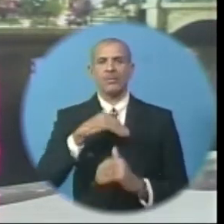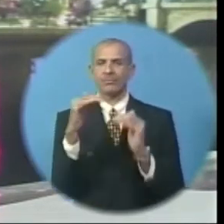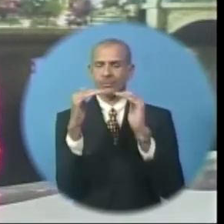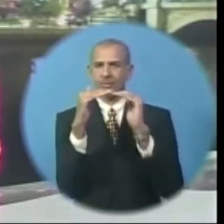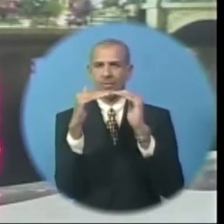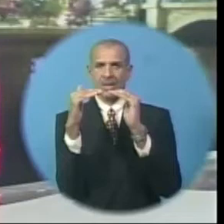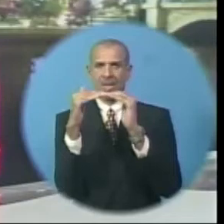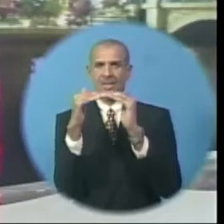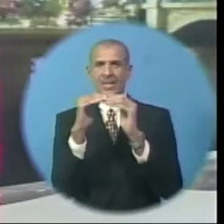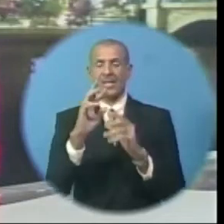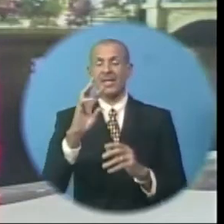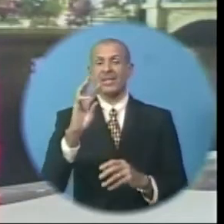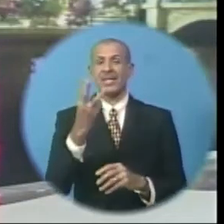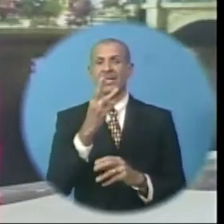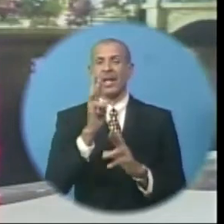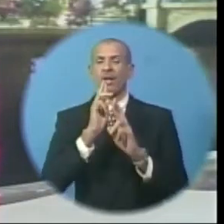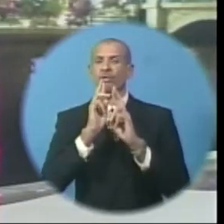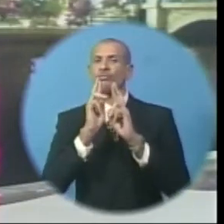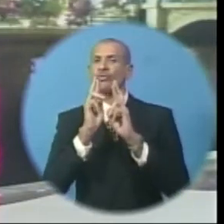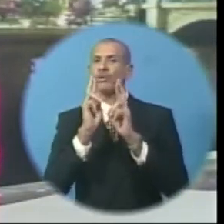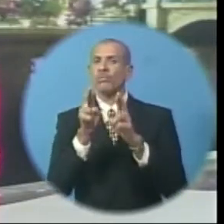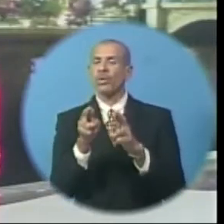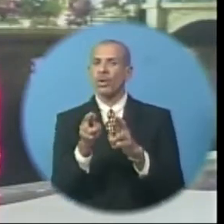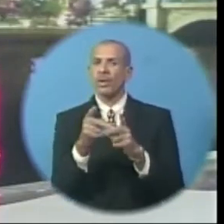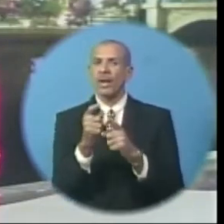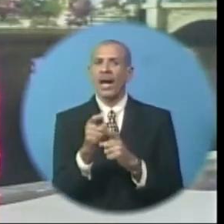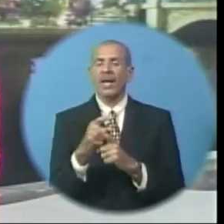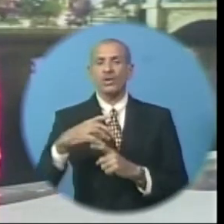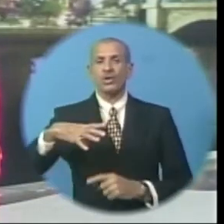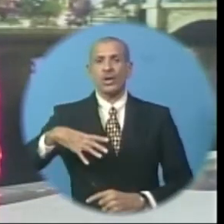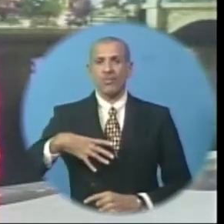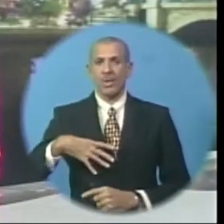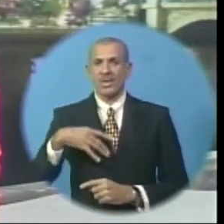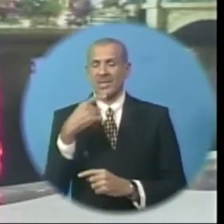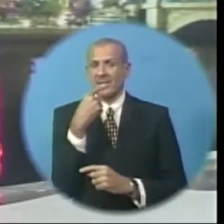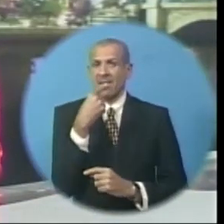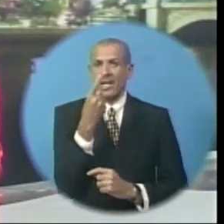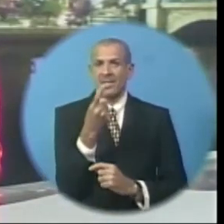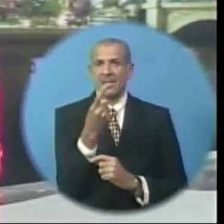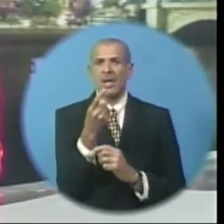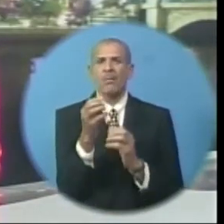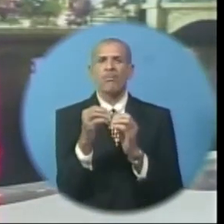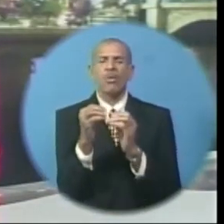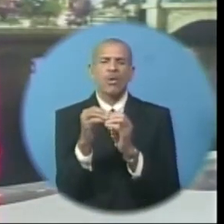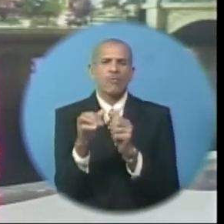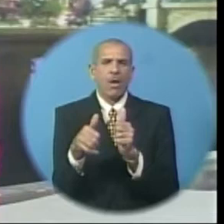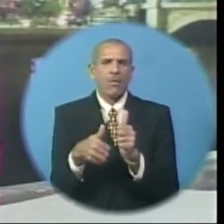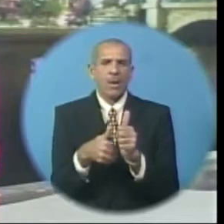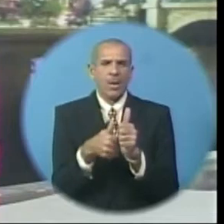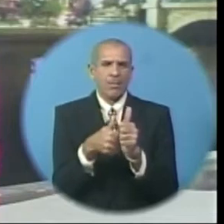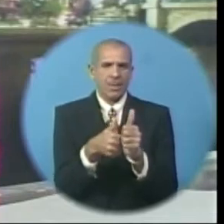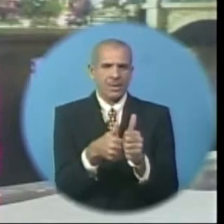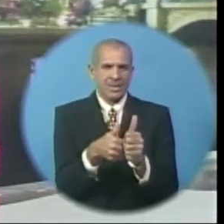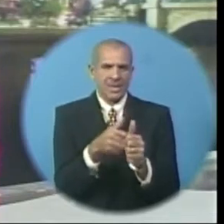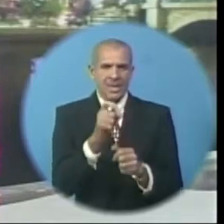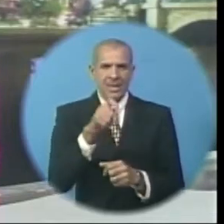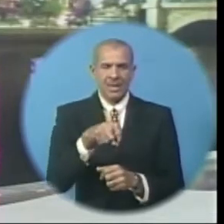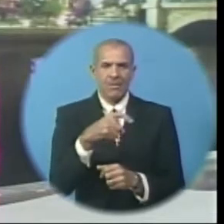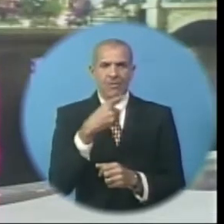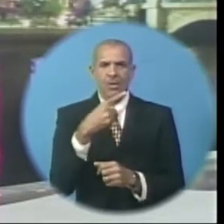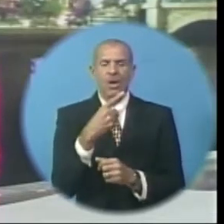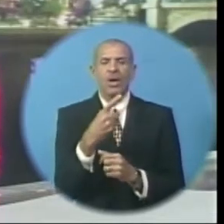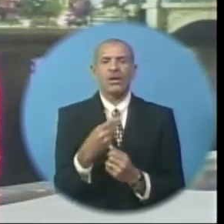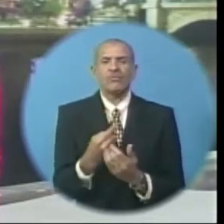report. Chairperson of the commission, Indra Shadapal, says, however, more follow-up is needed regarding the recommendations